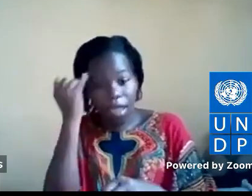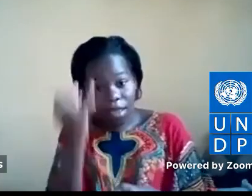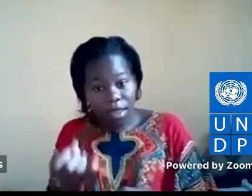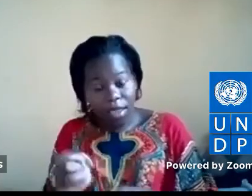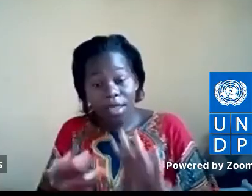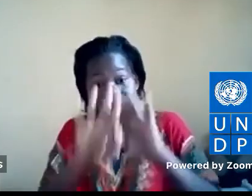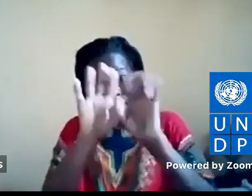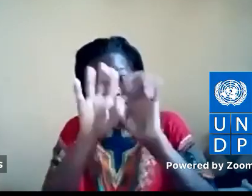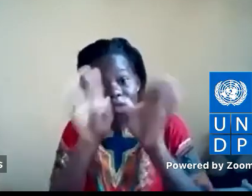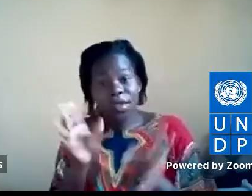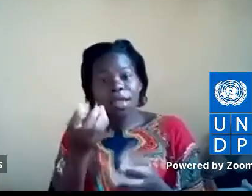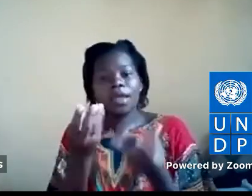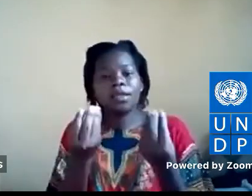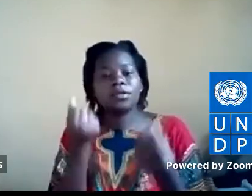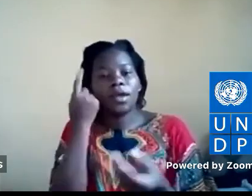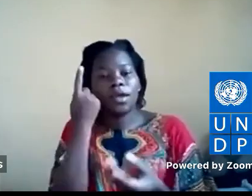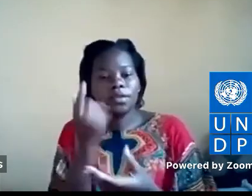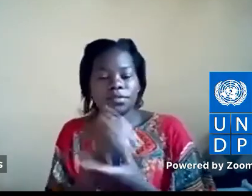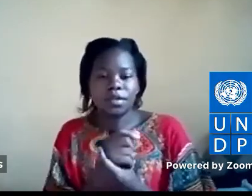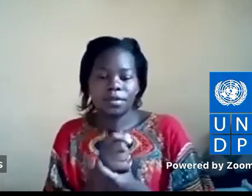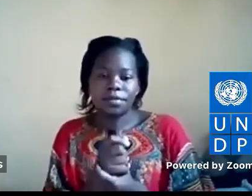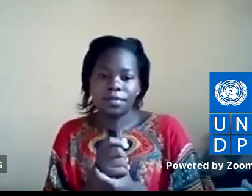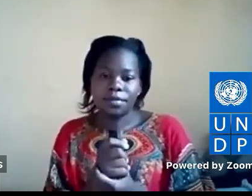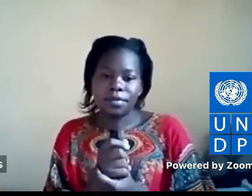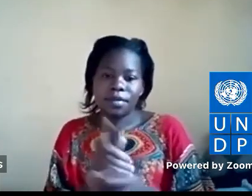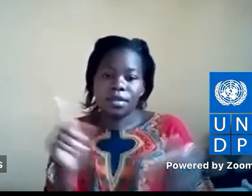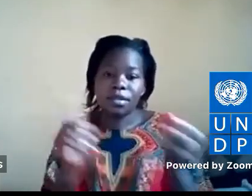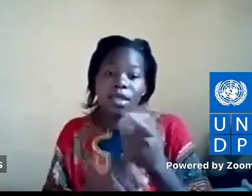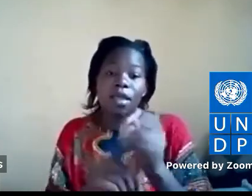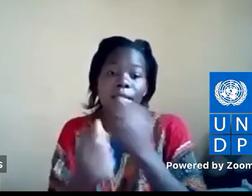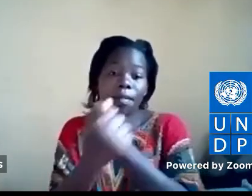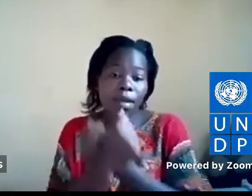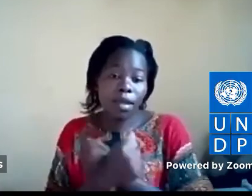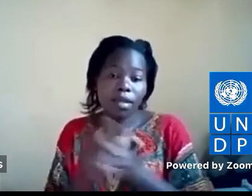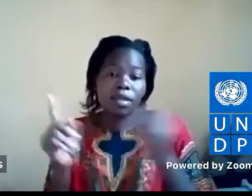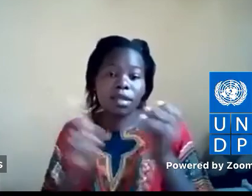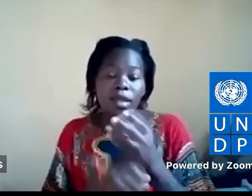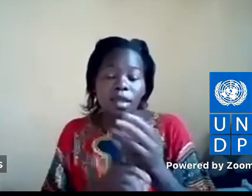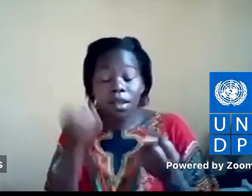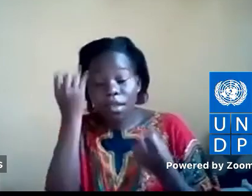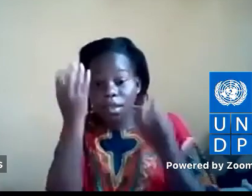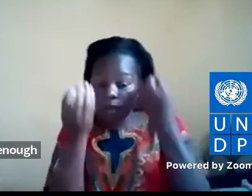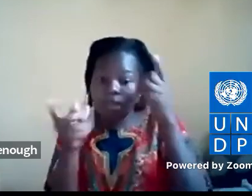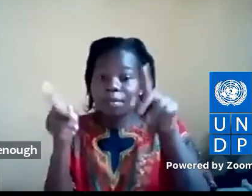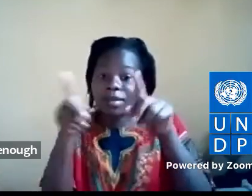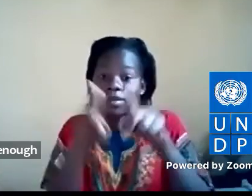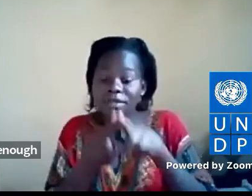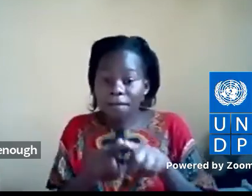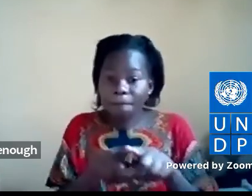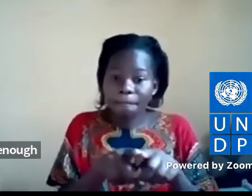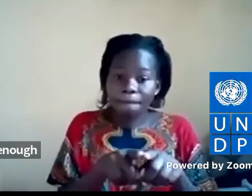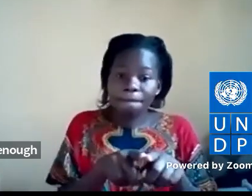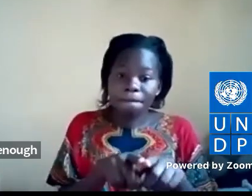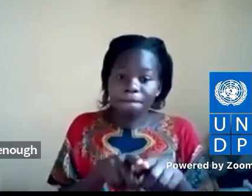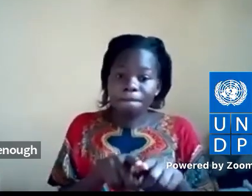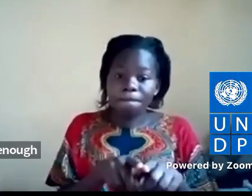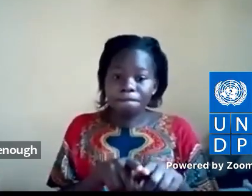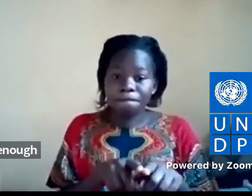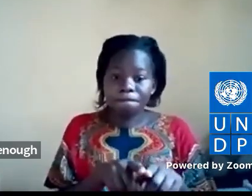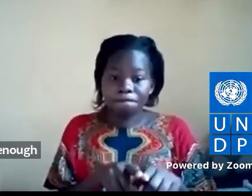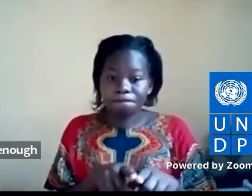enough sometimes. Get passionate, get innovative, but also, you know, enrich your knowledge and understanding. All